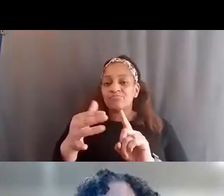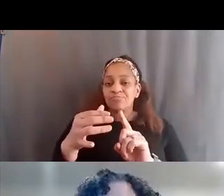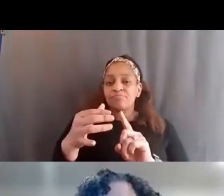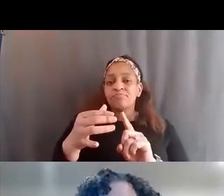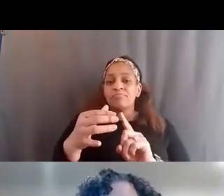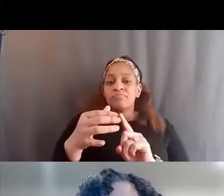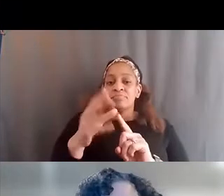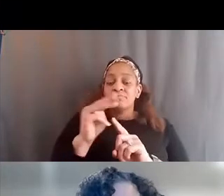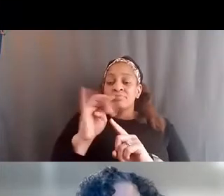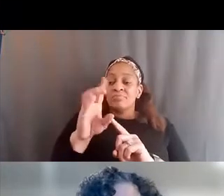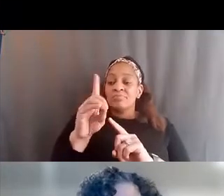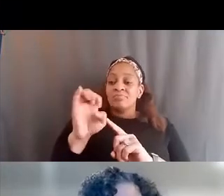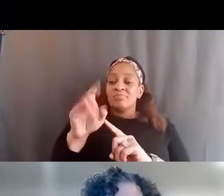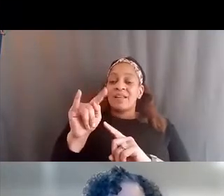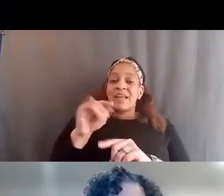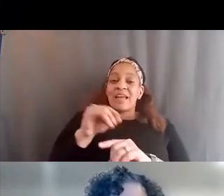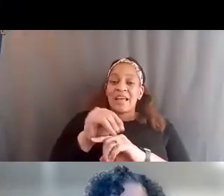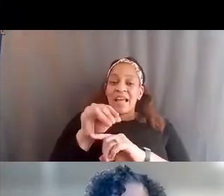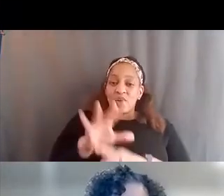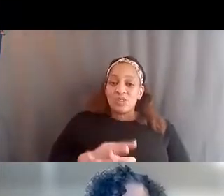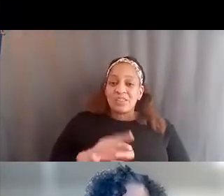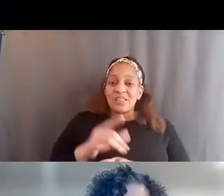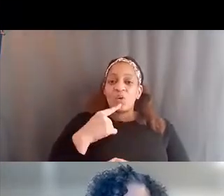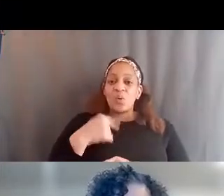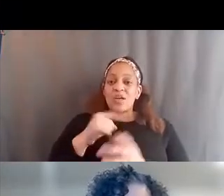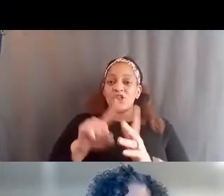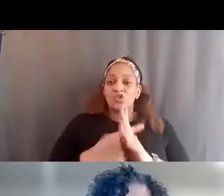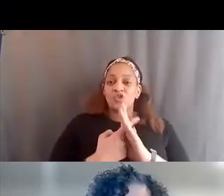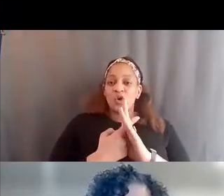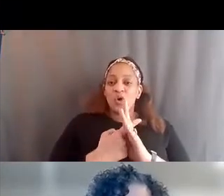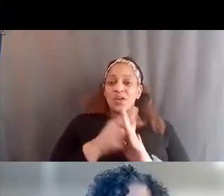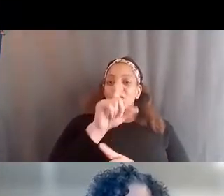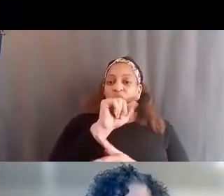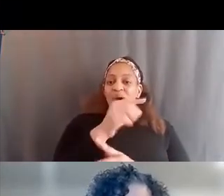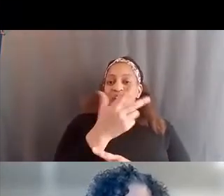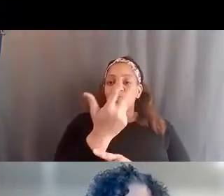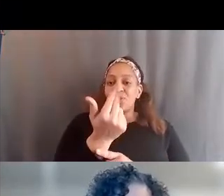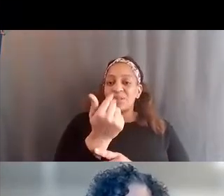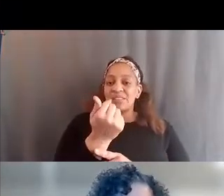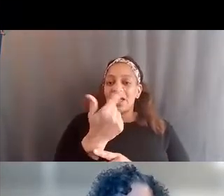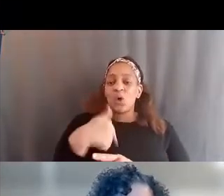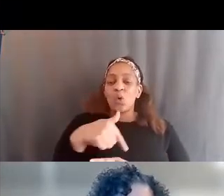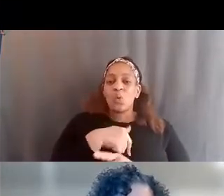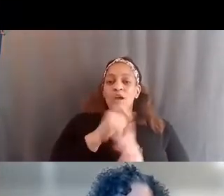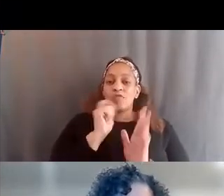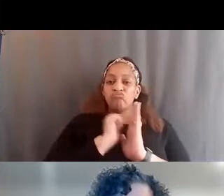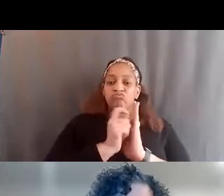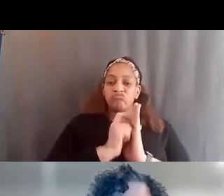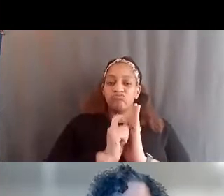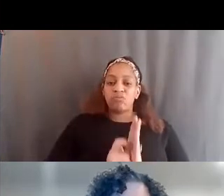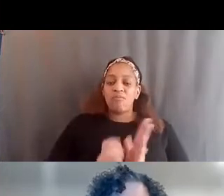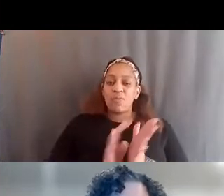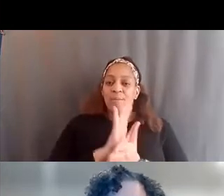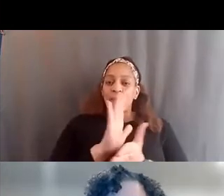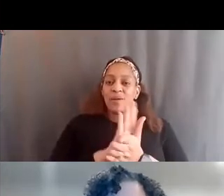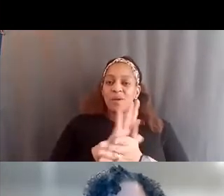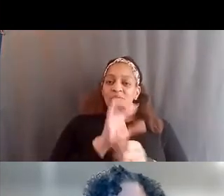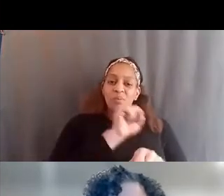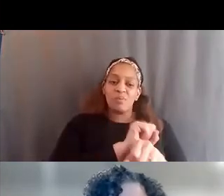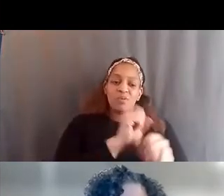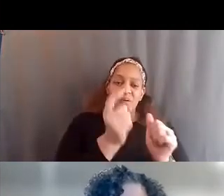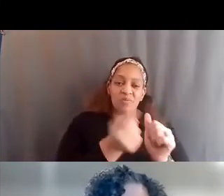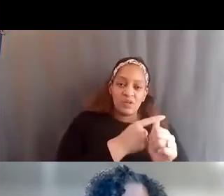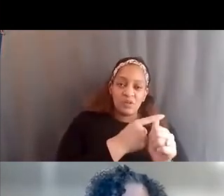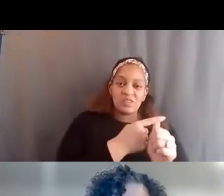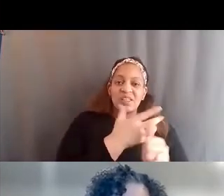our Employment First advocacy in 2013 by adopting a position paper on Employment First, followed by an